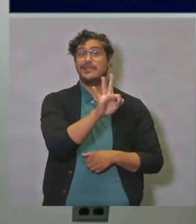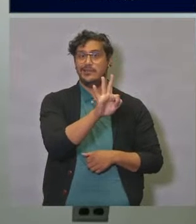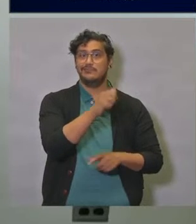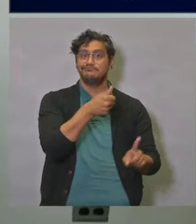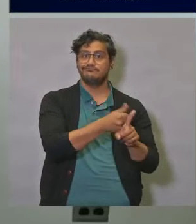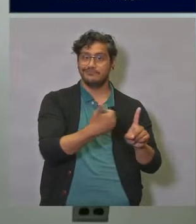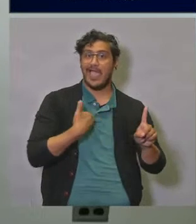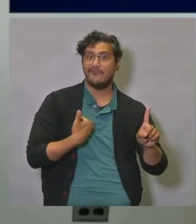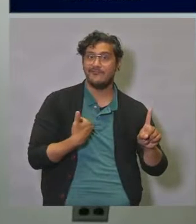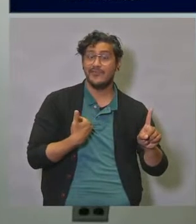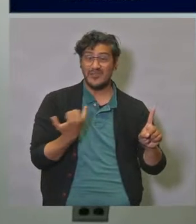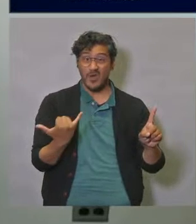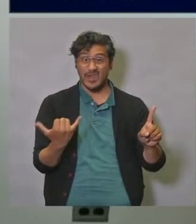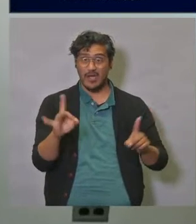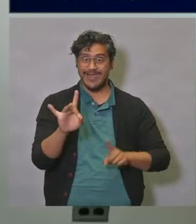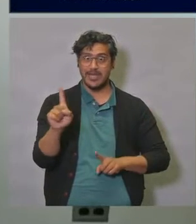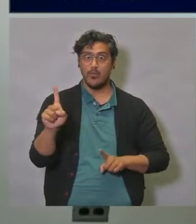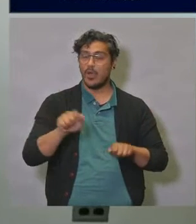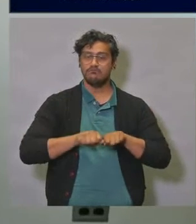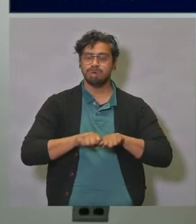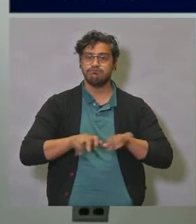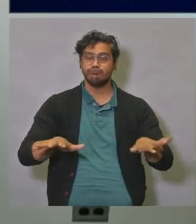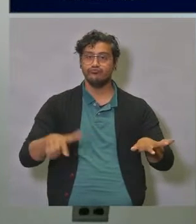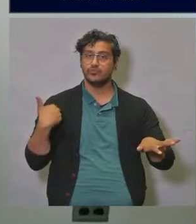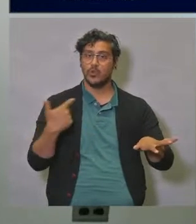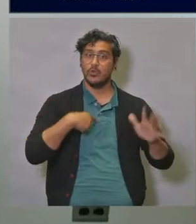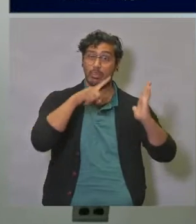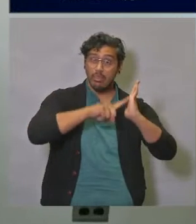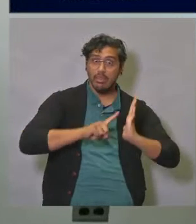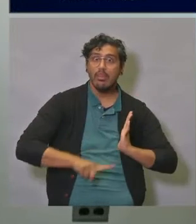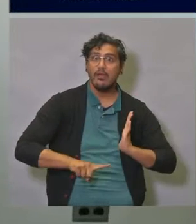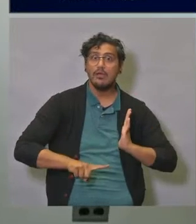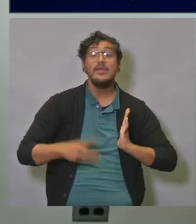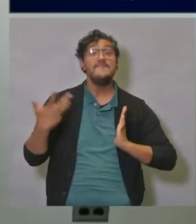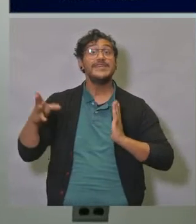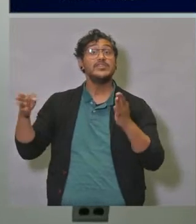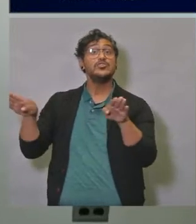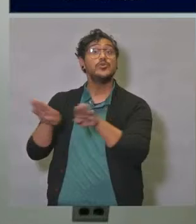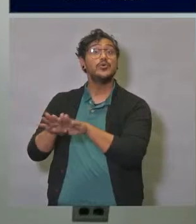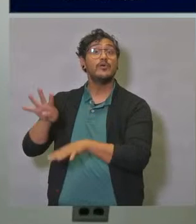currently 81 outbreaks that are being investigated, and we've closed